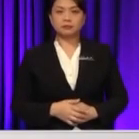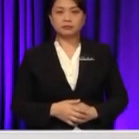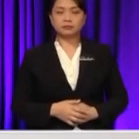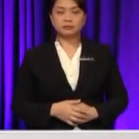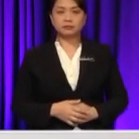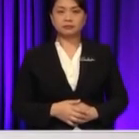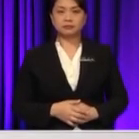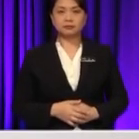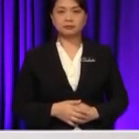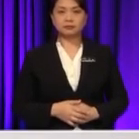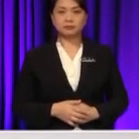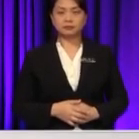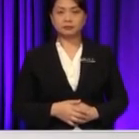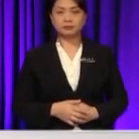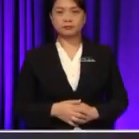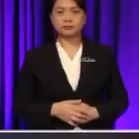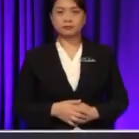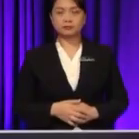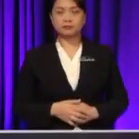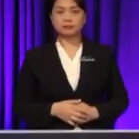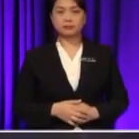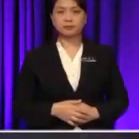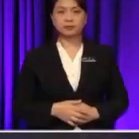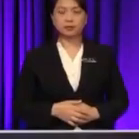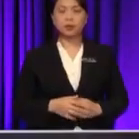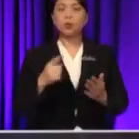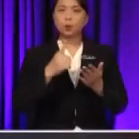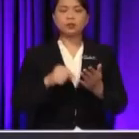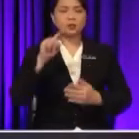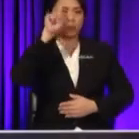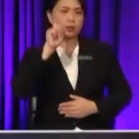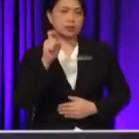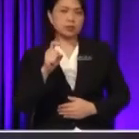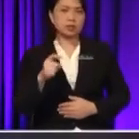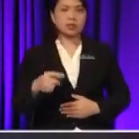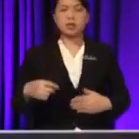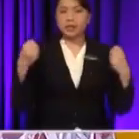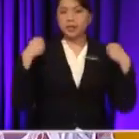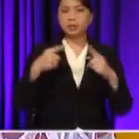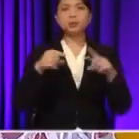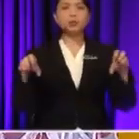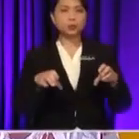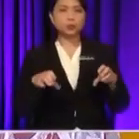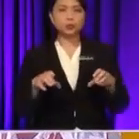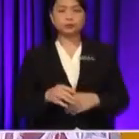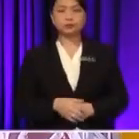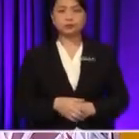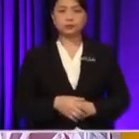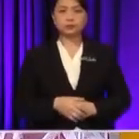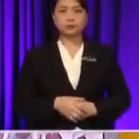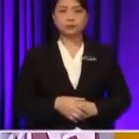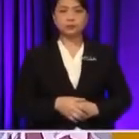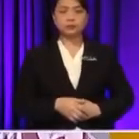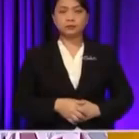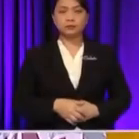What lovely opinions from the people. Now, what has this question got to do with our lesson today? Okay, you must be wondering, why do we ask our students for their